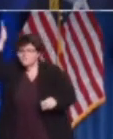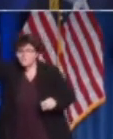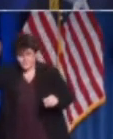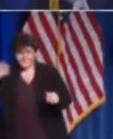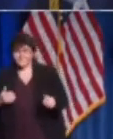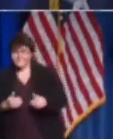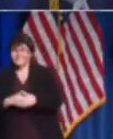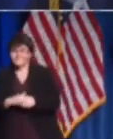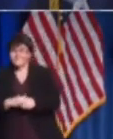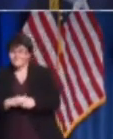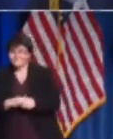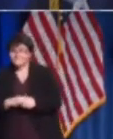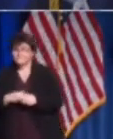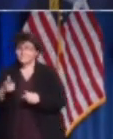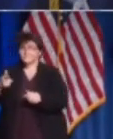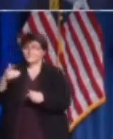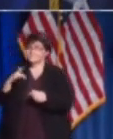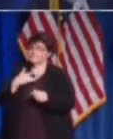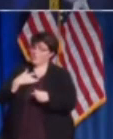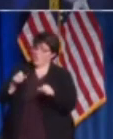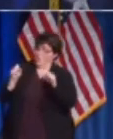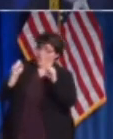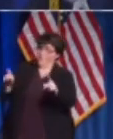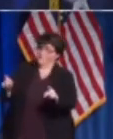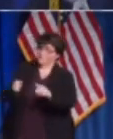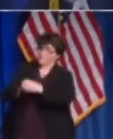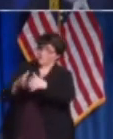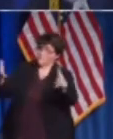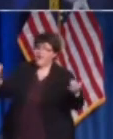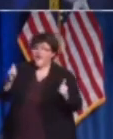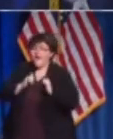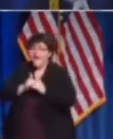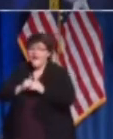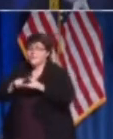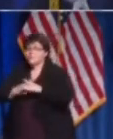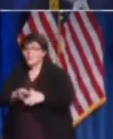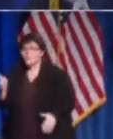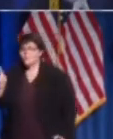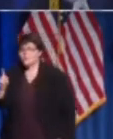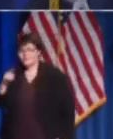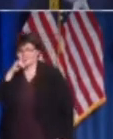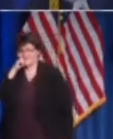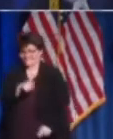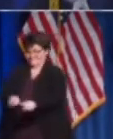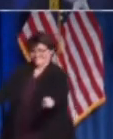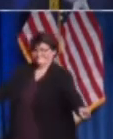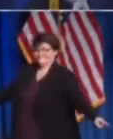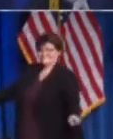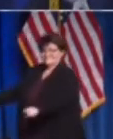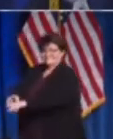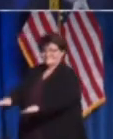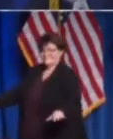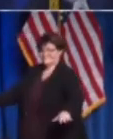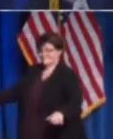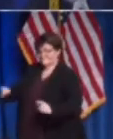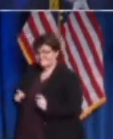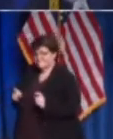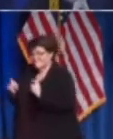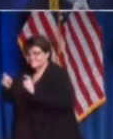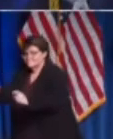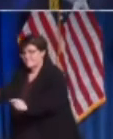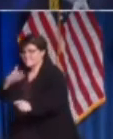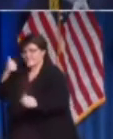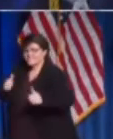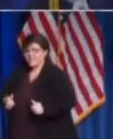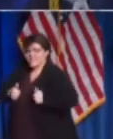think opportunity starts with those kids and giving them the very, very best head start in life. That's